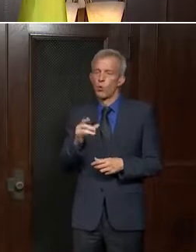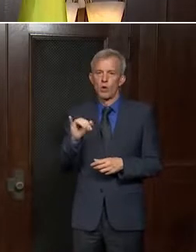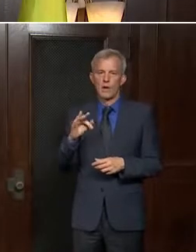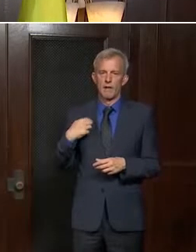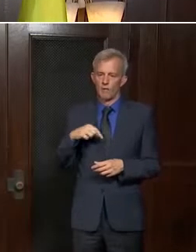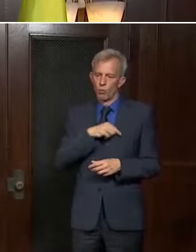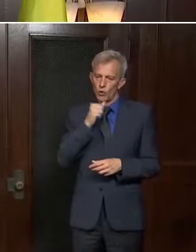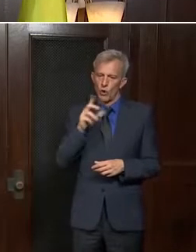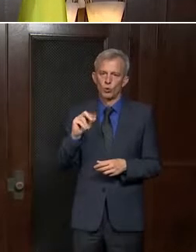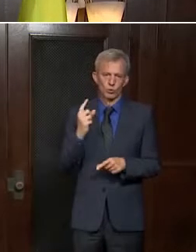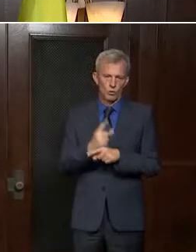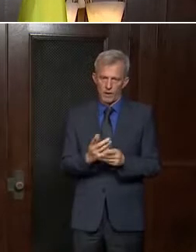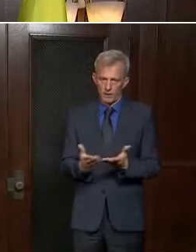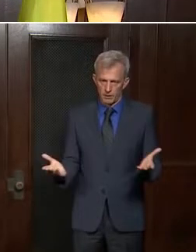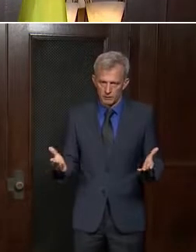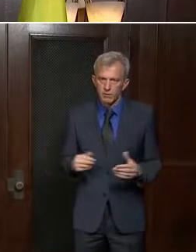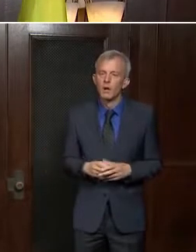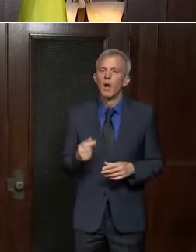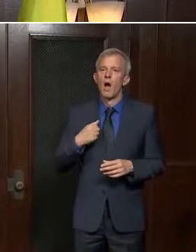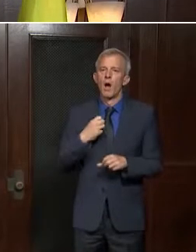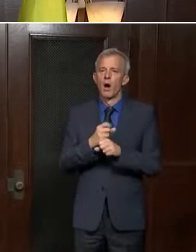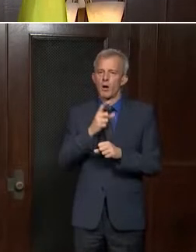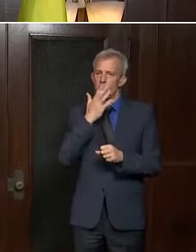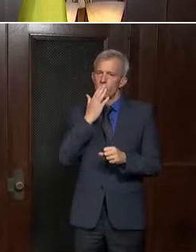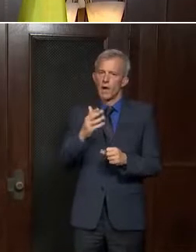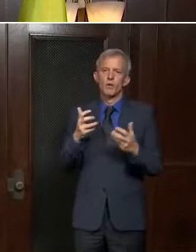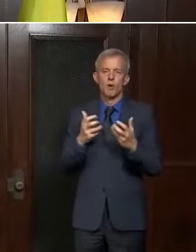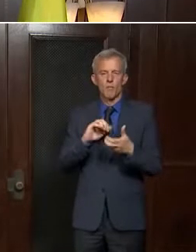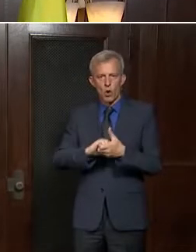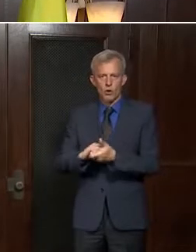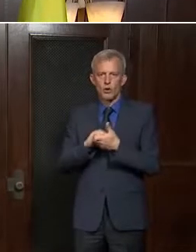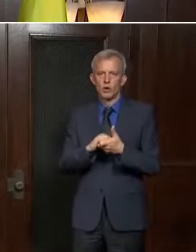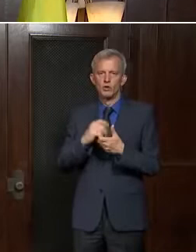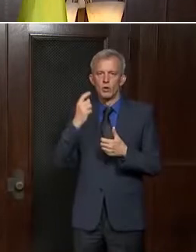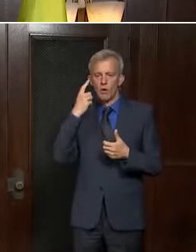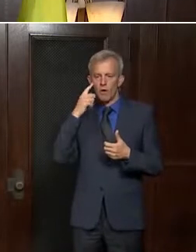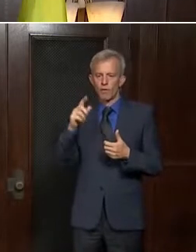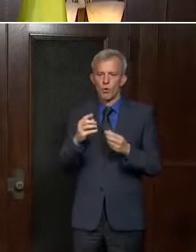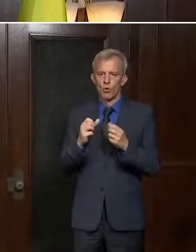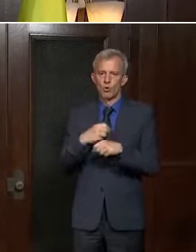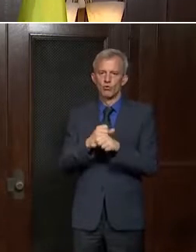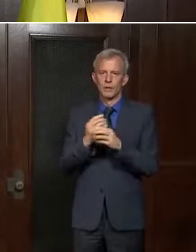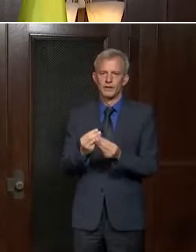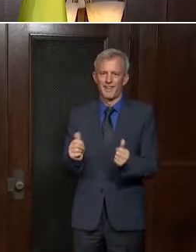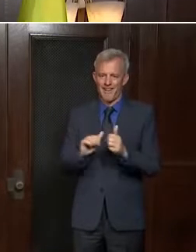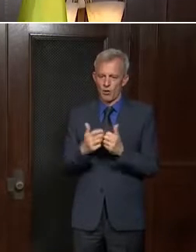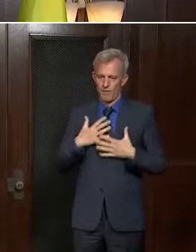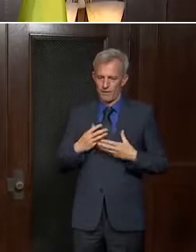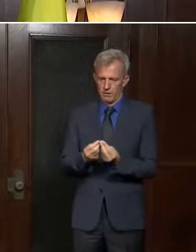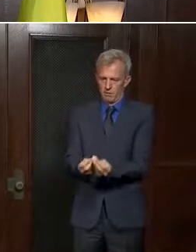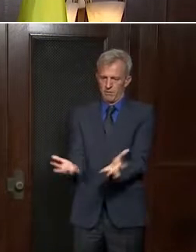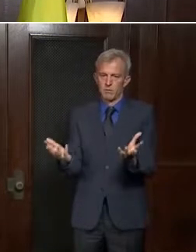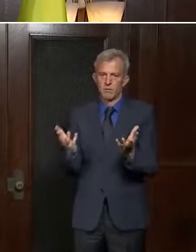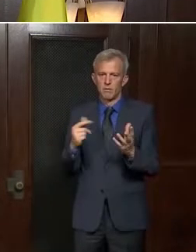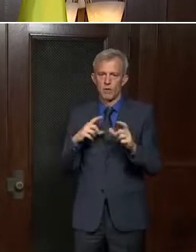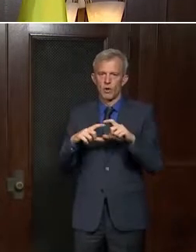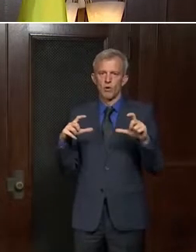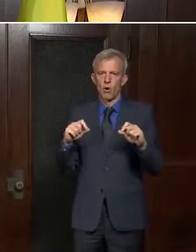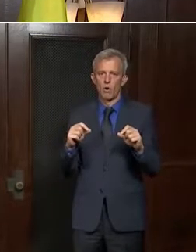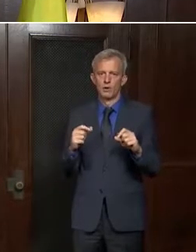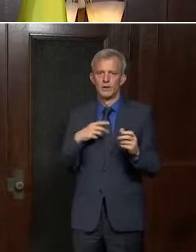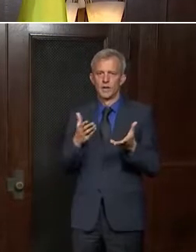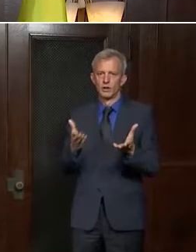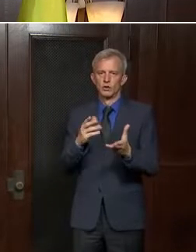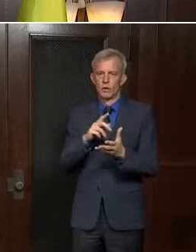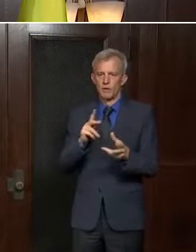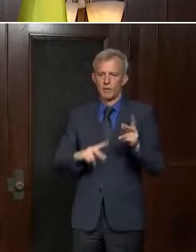to say thank you to this partnership for creating a solution for how to physically distribute financial assistance and serve those ineligible for federal